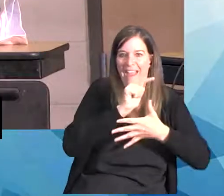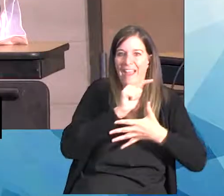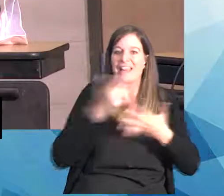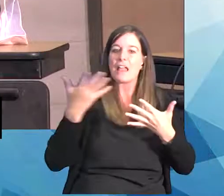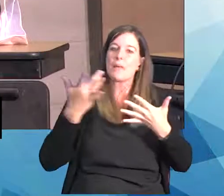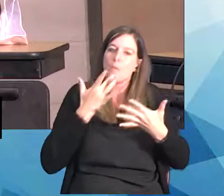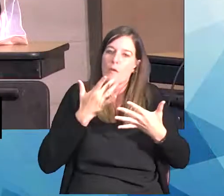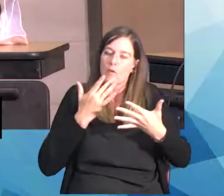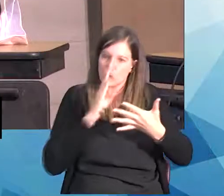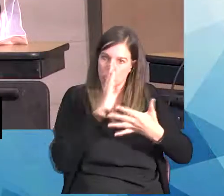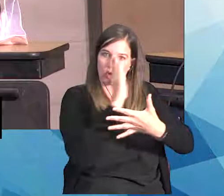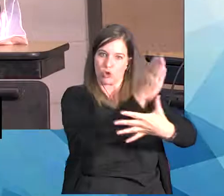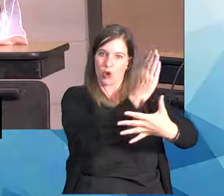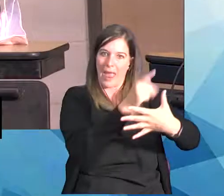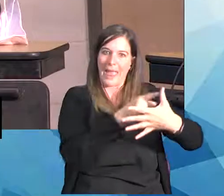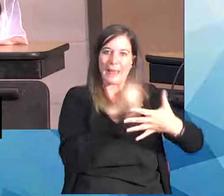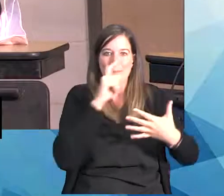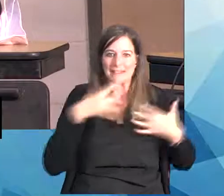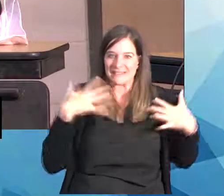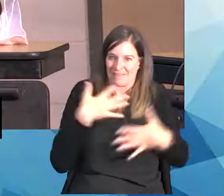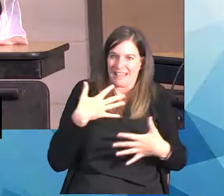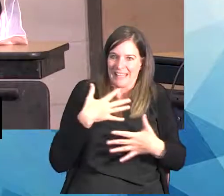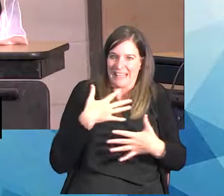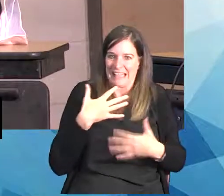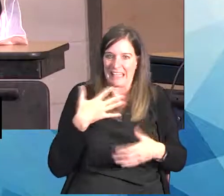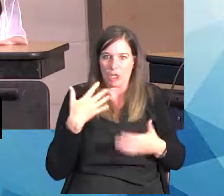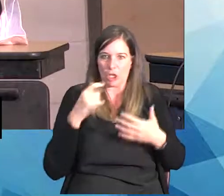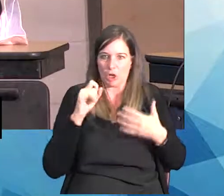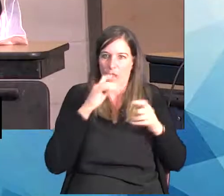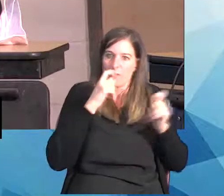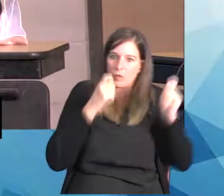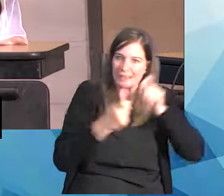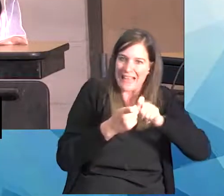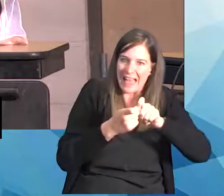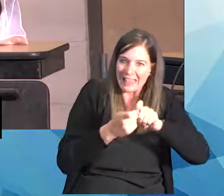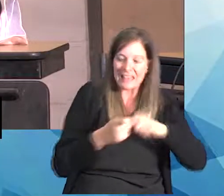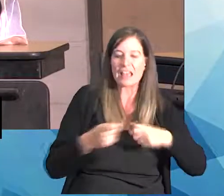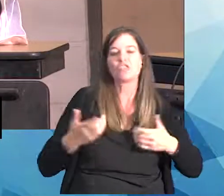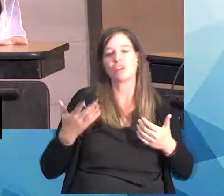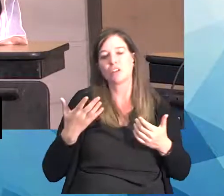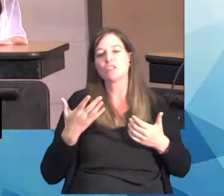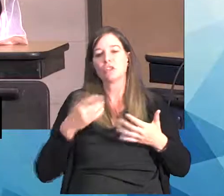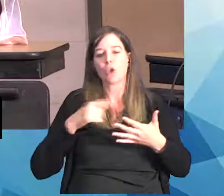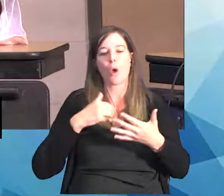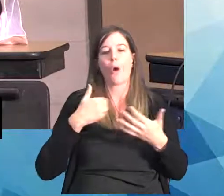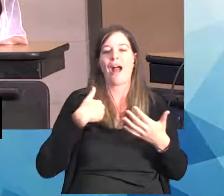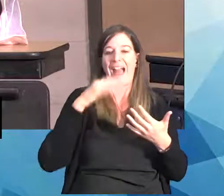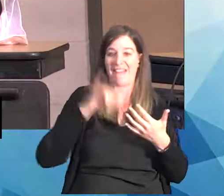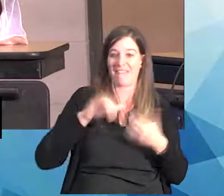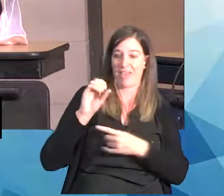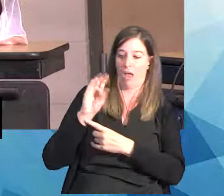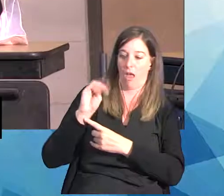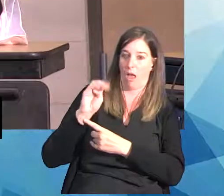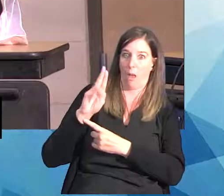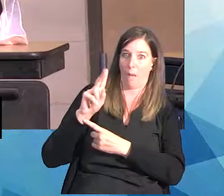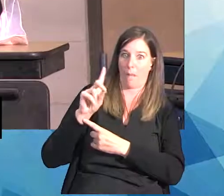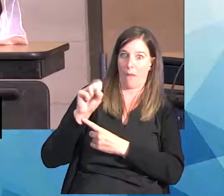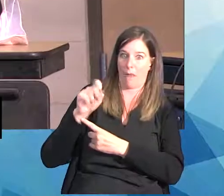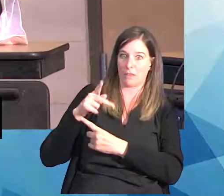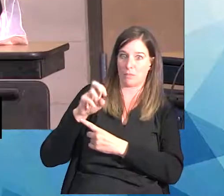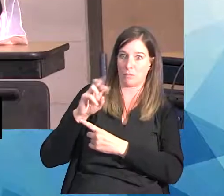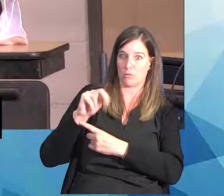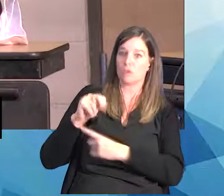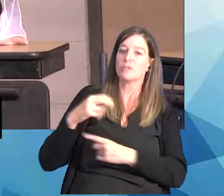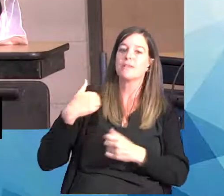hey, this, I have this information and, there's some level of confidentiality there. That's what we have